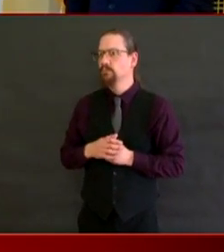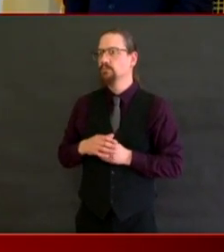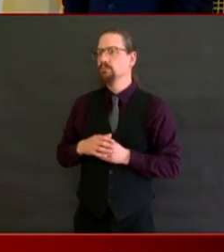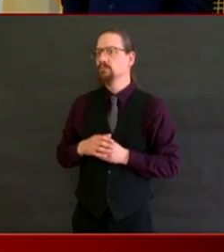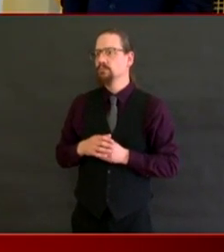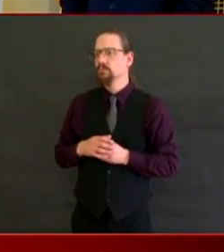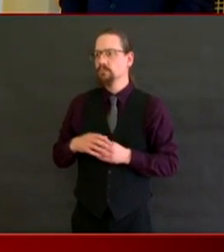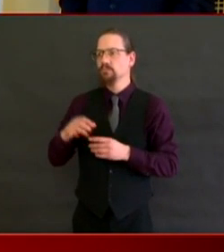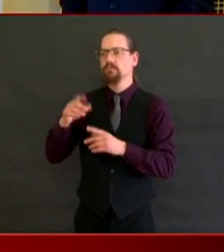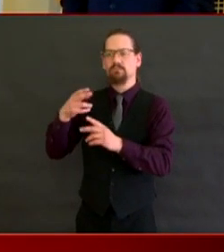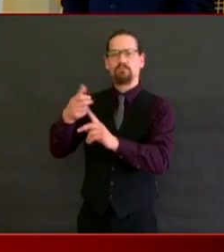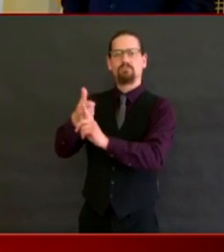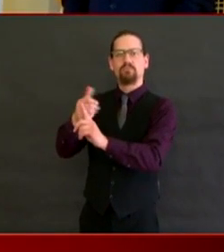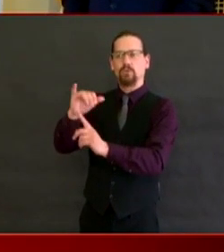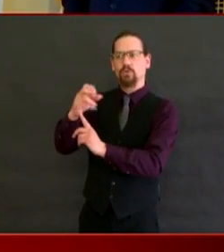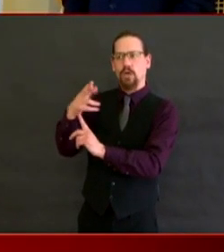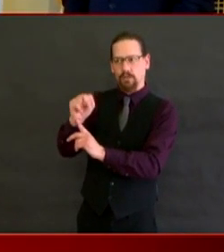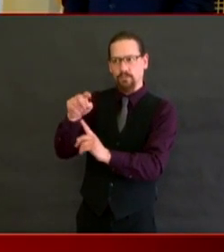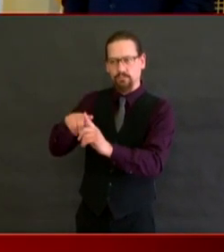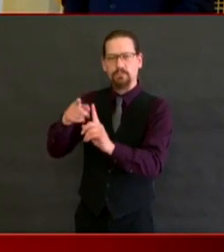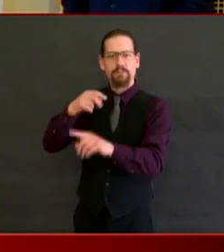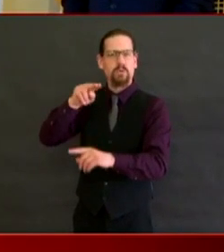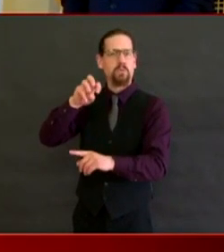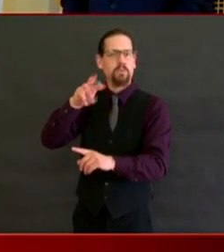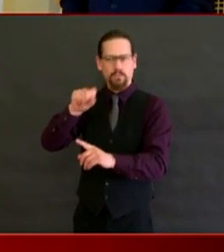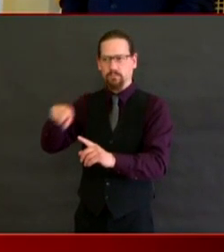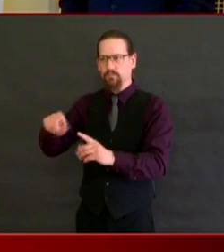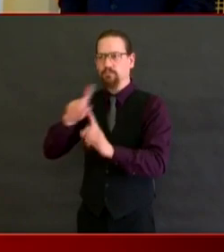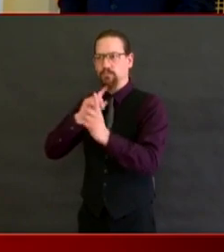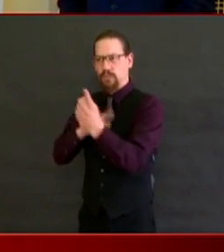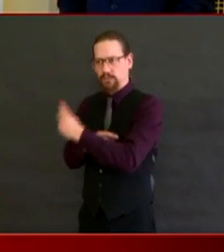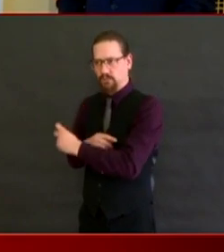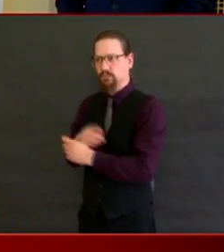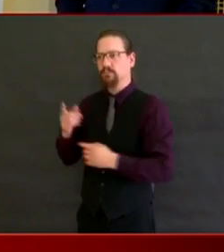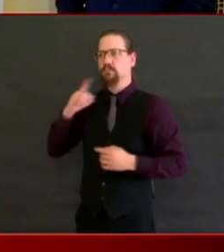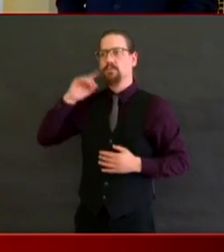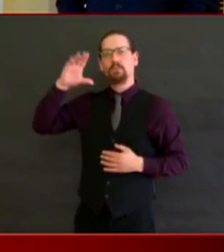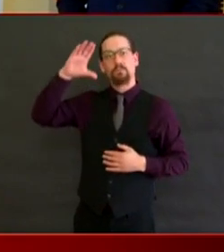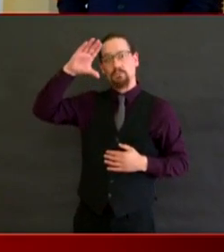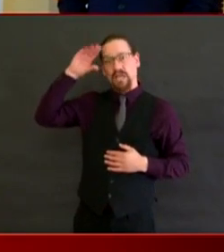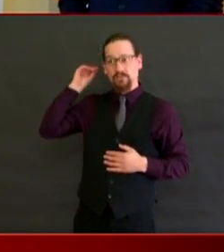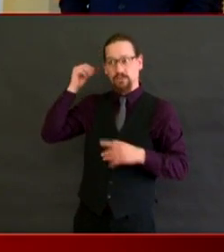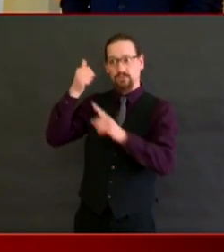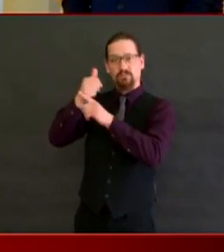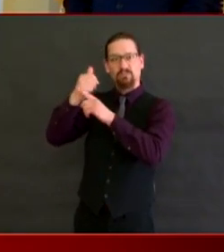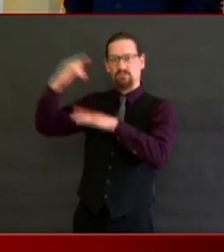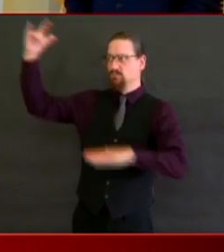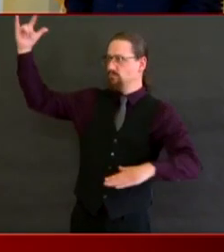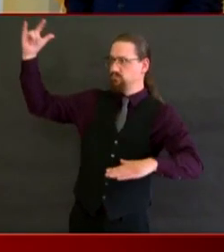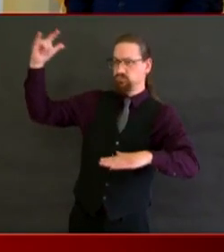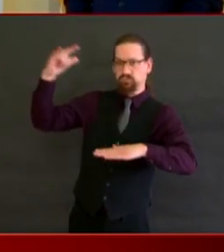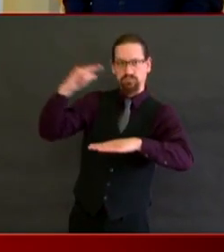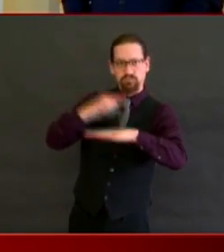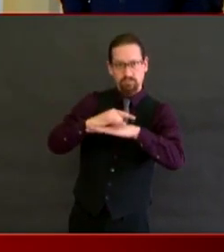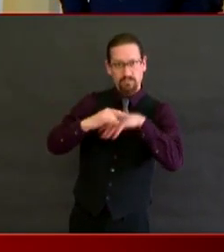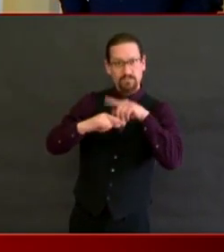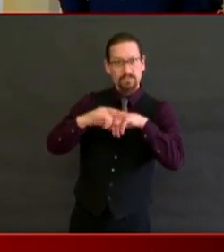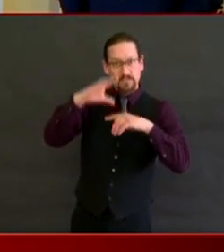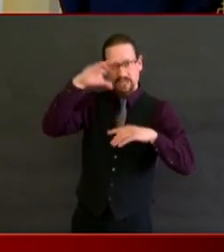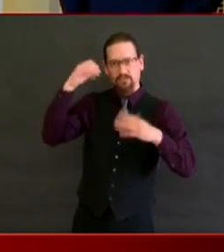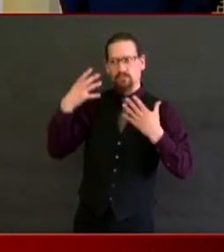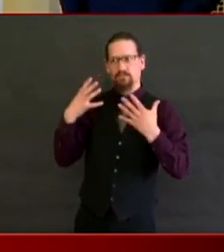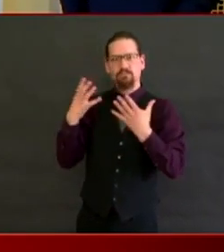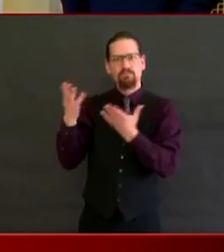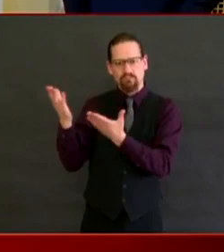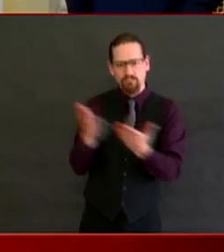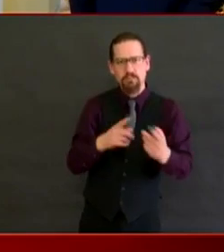need masks? You had said the state was receiving 5 to 7 million. Where are they coming from? Yeah. So since